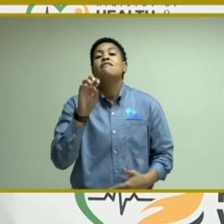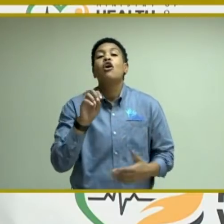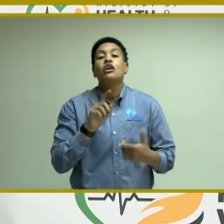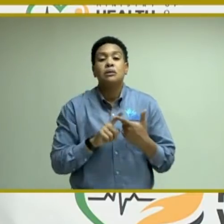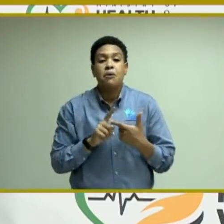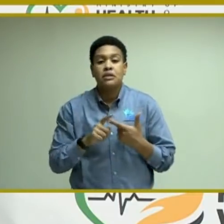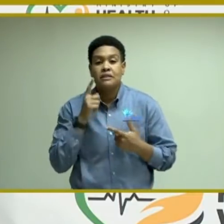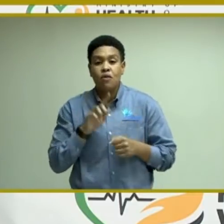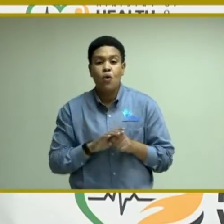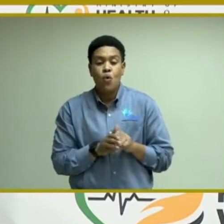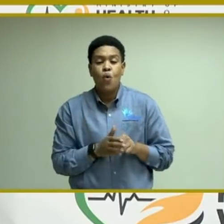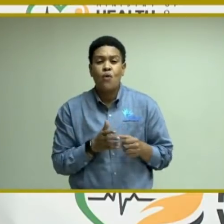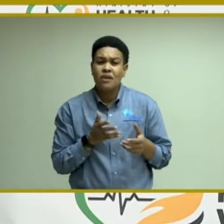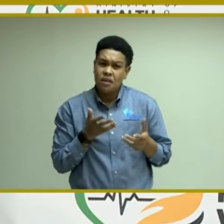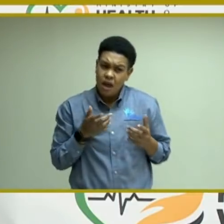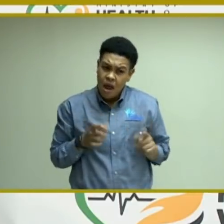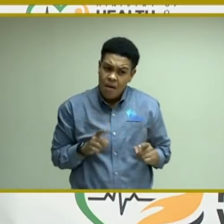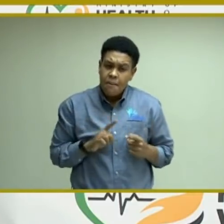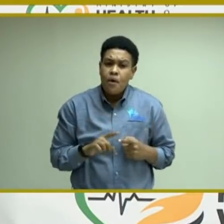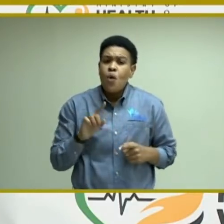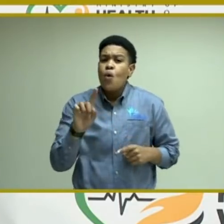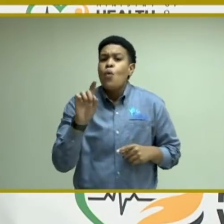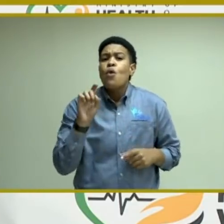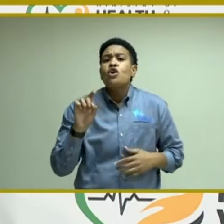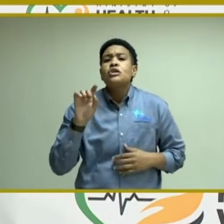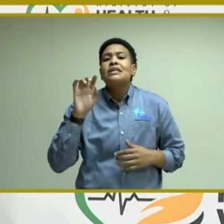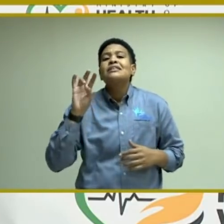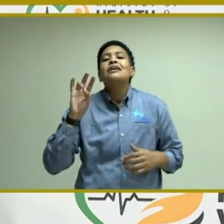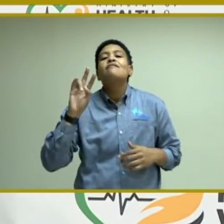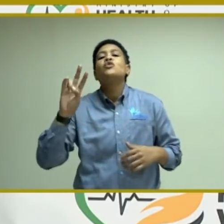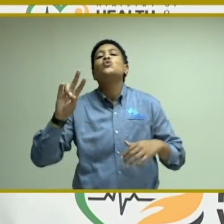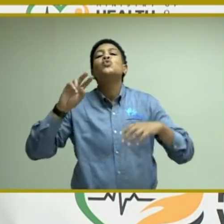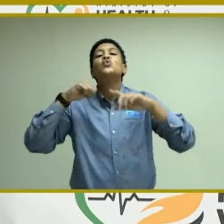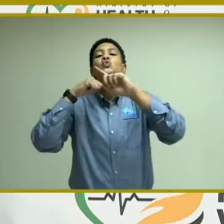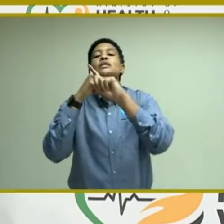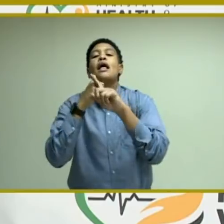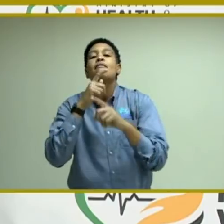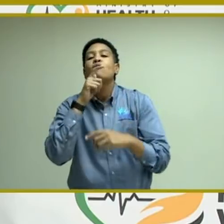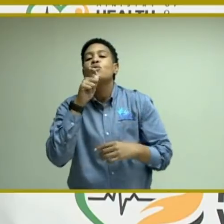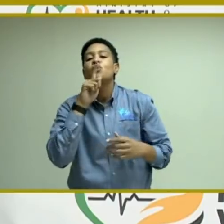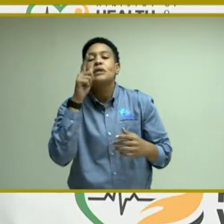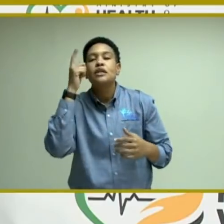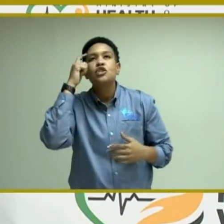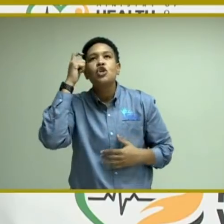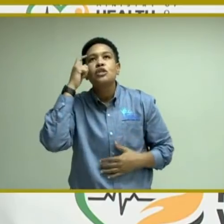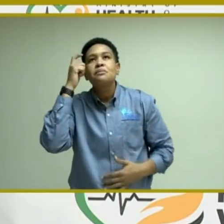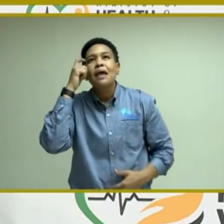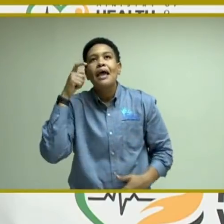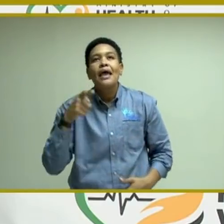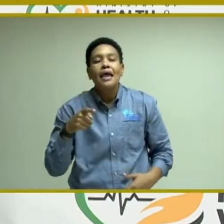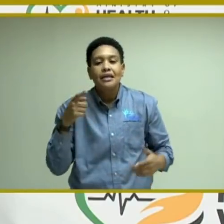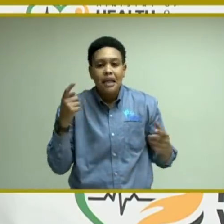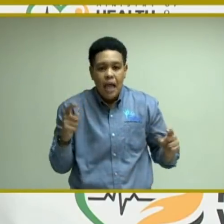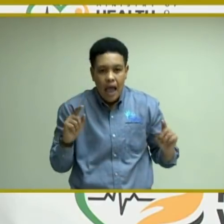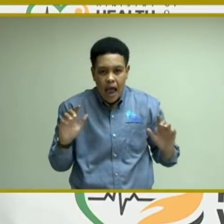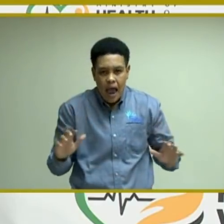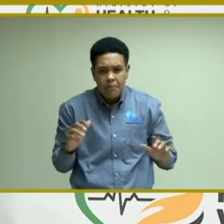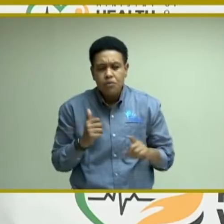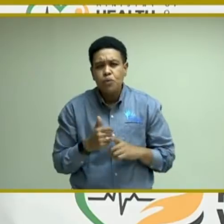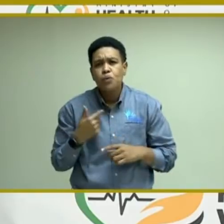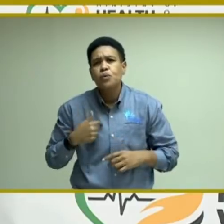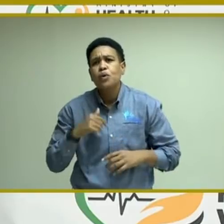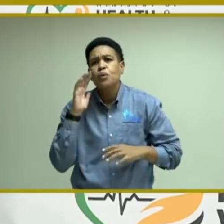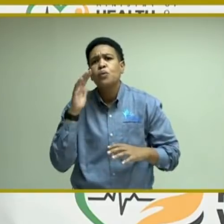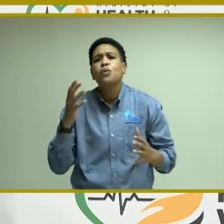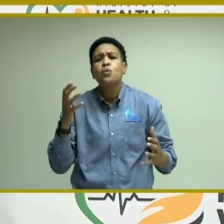for COVID-19, and another 172 that are suspected. We certainly would